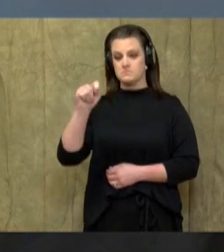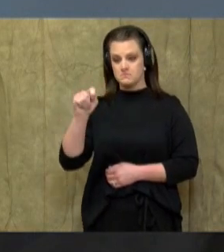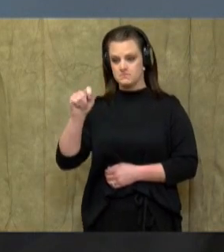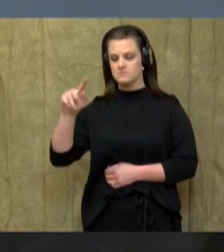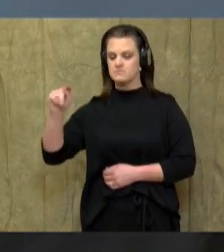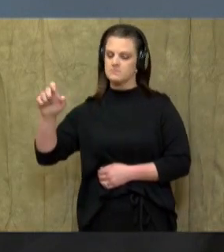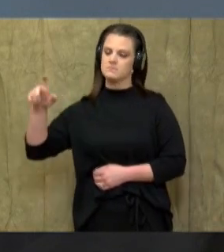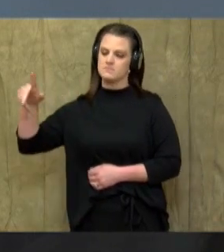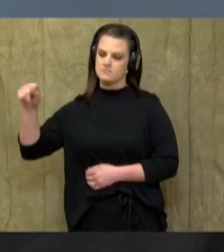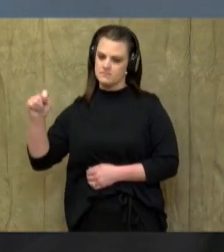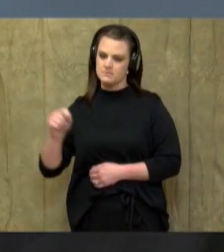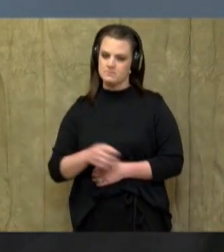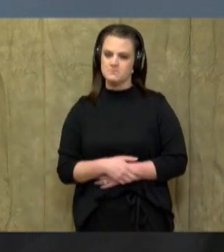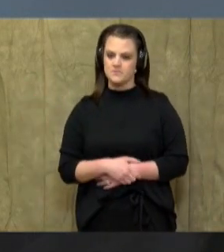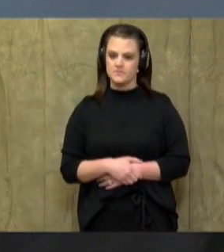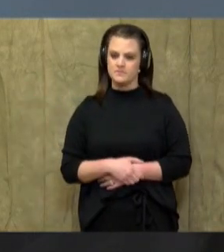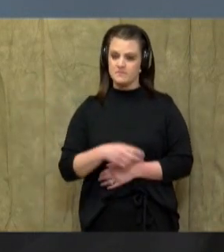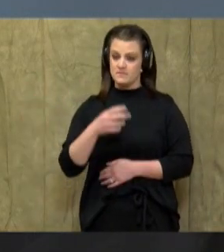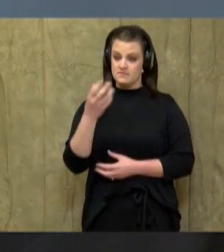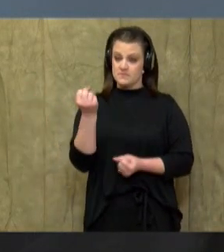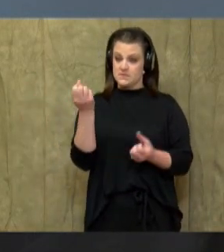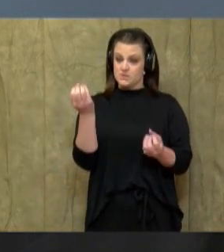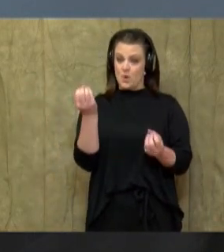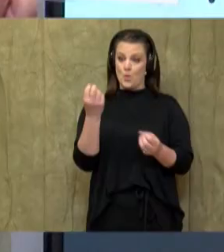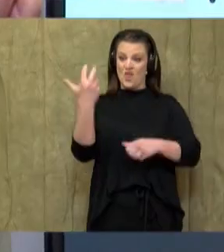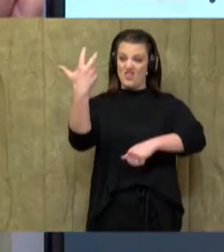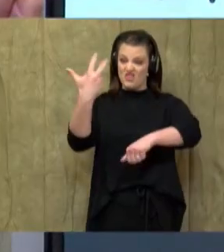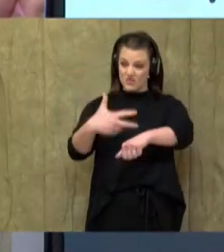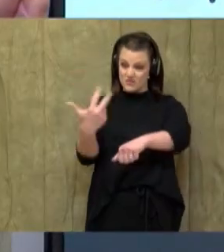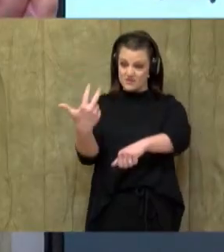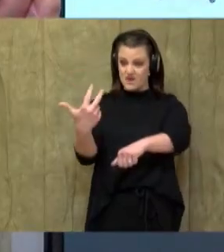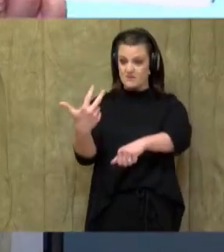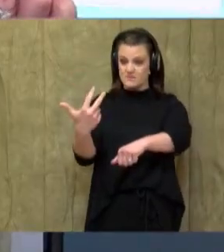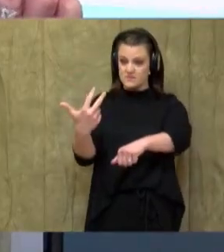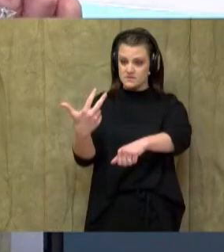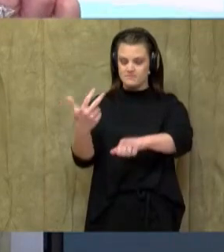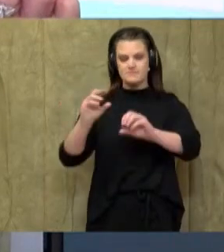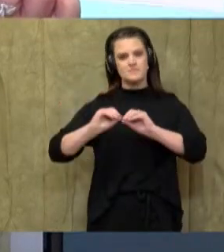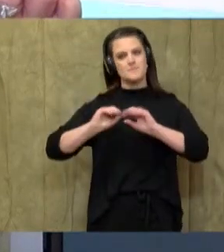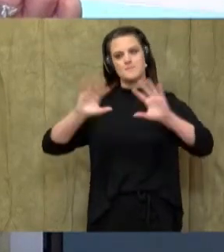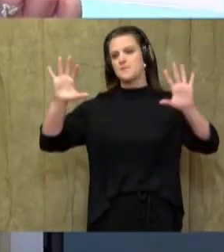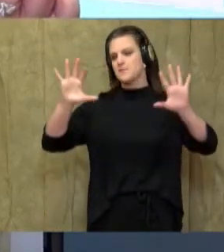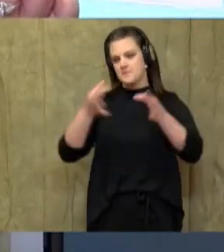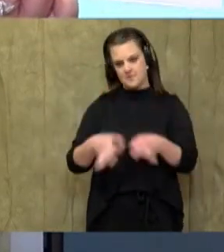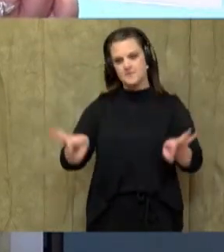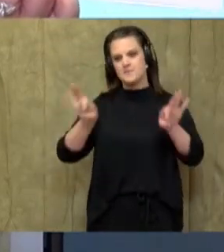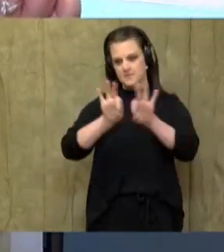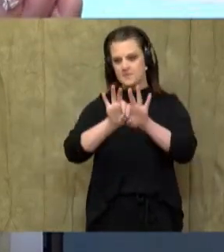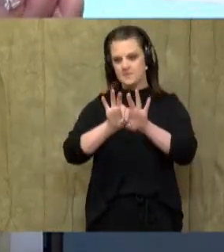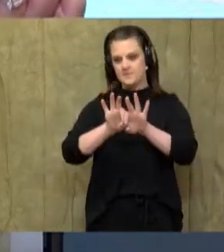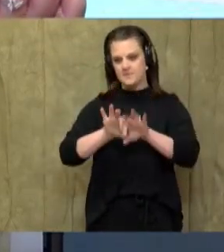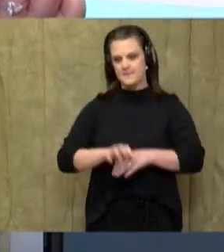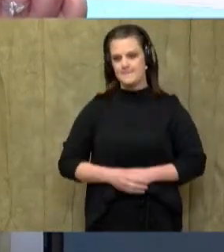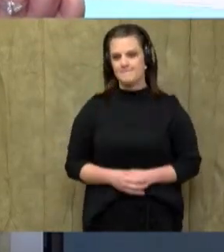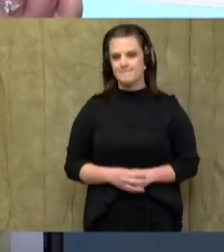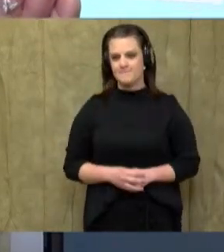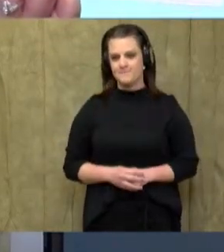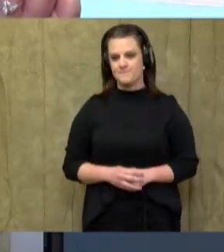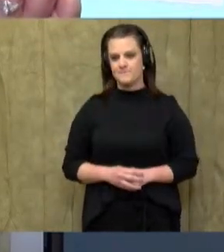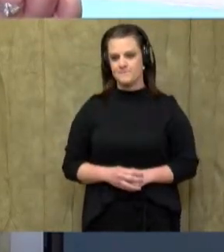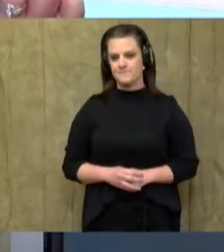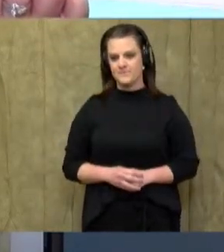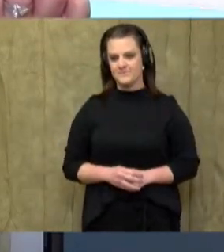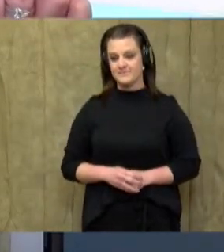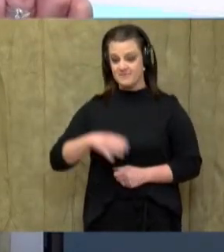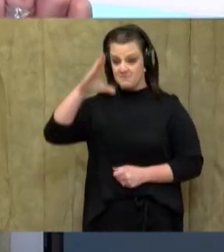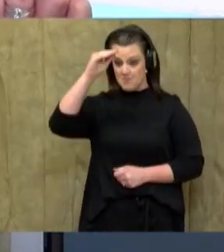here. So if you see it 3 times, obviously it's very important. And I know, boys